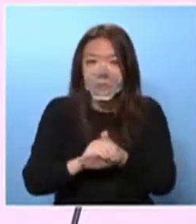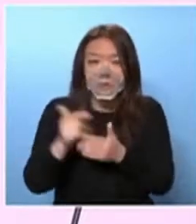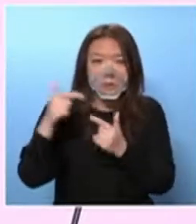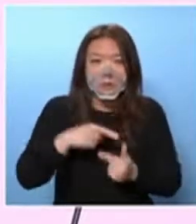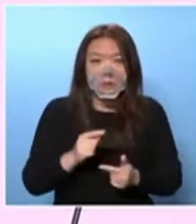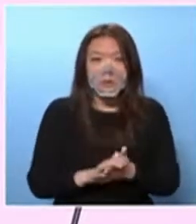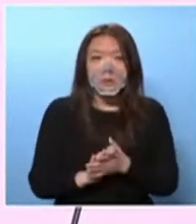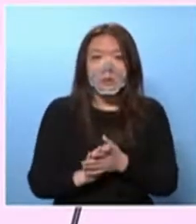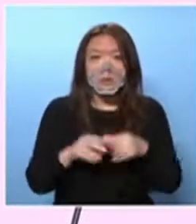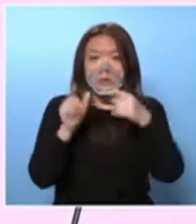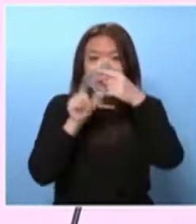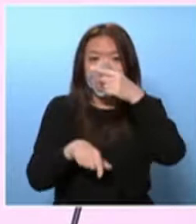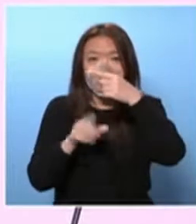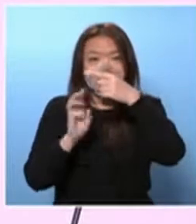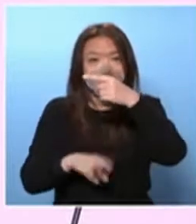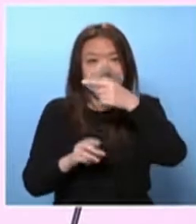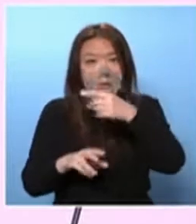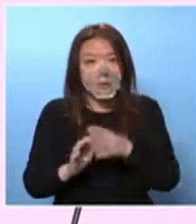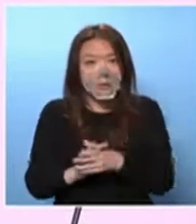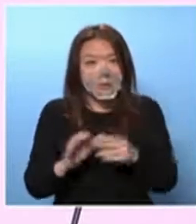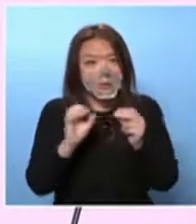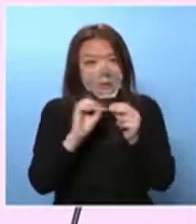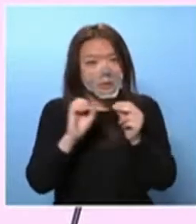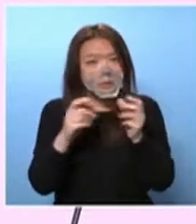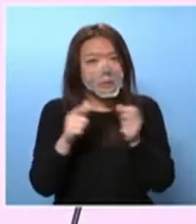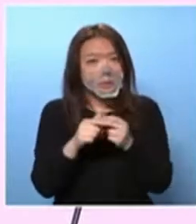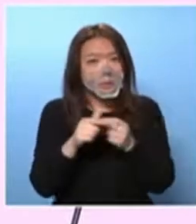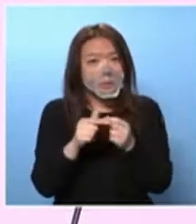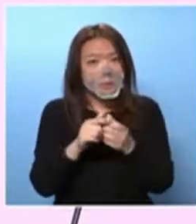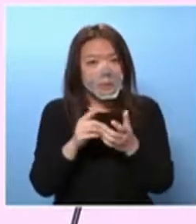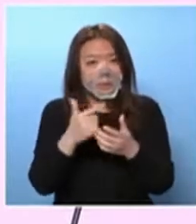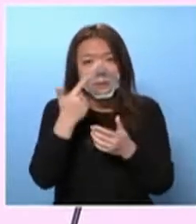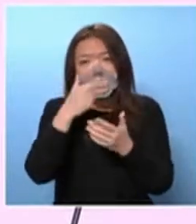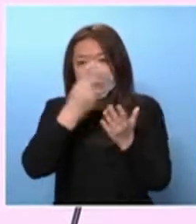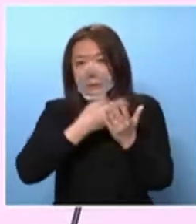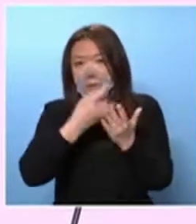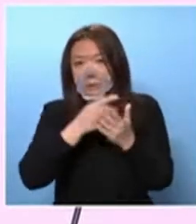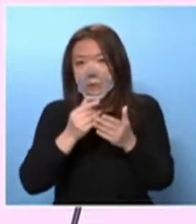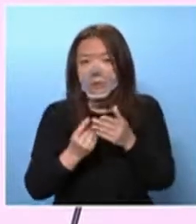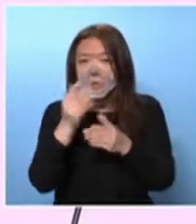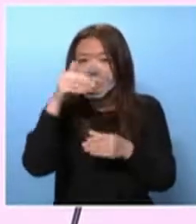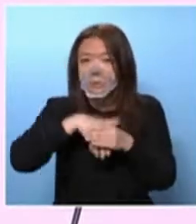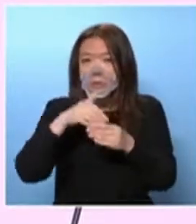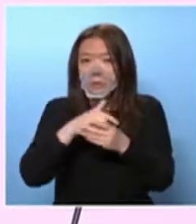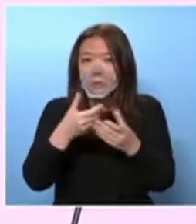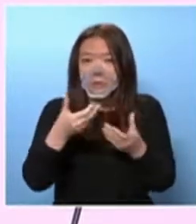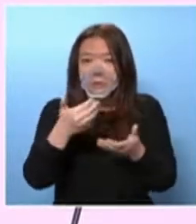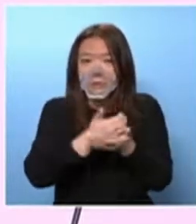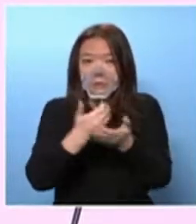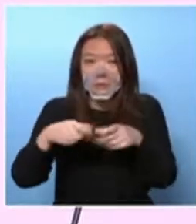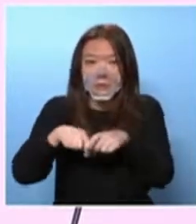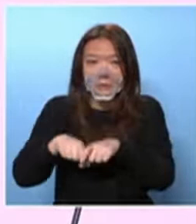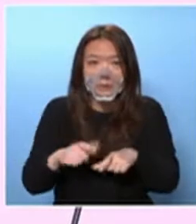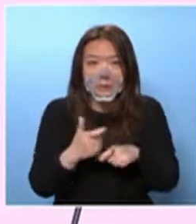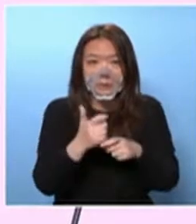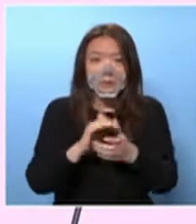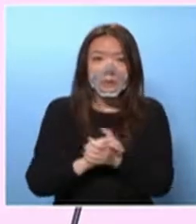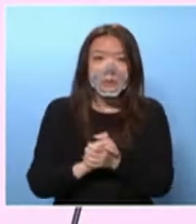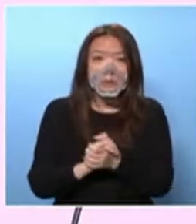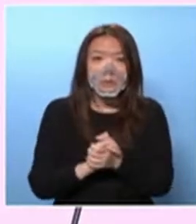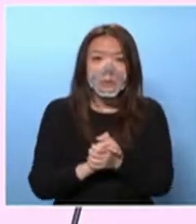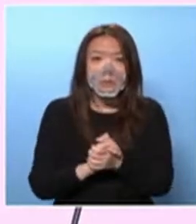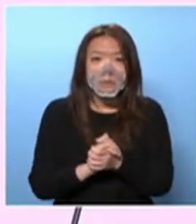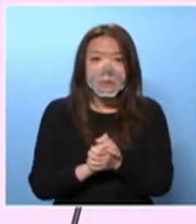seek secondary listing in Hong Kong. As at the end of last month, a total of 70 companies have listed in Hong Kong under the new